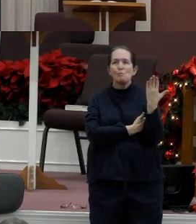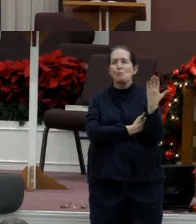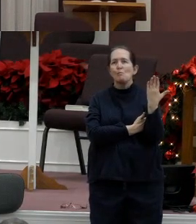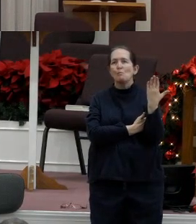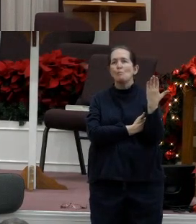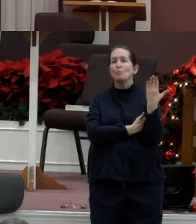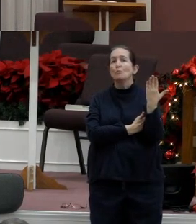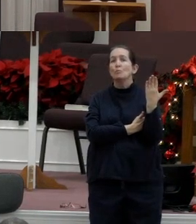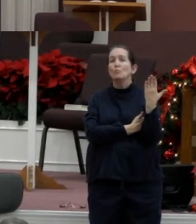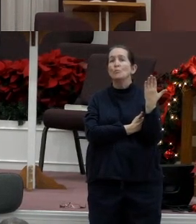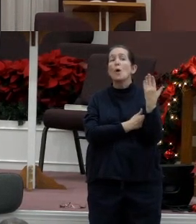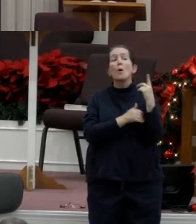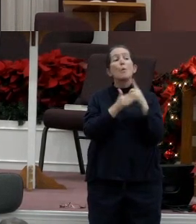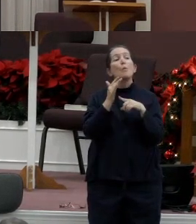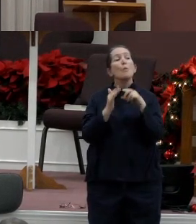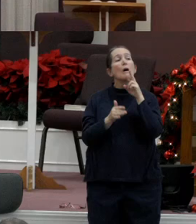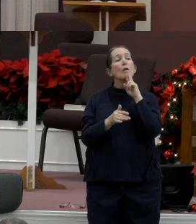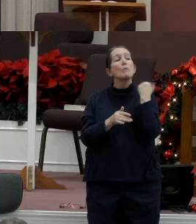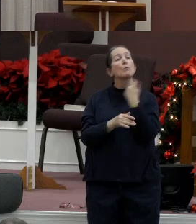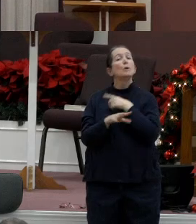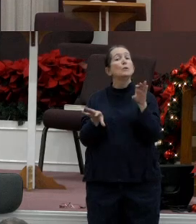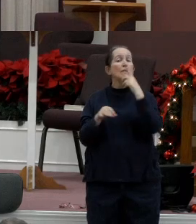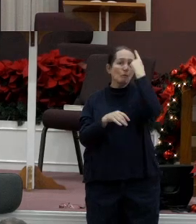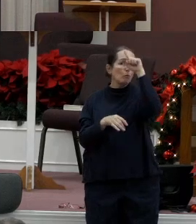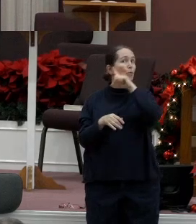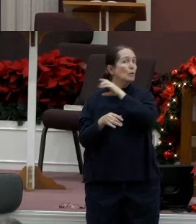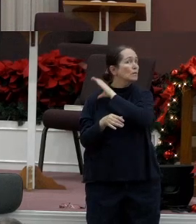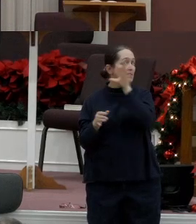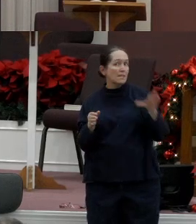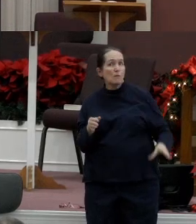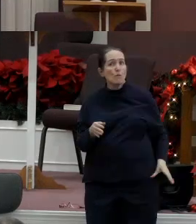is, what are we doing for the sake of Christ?